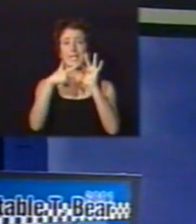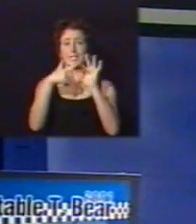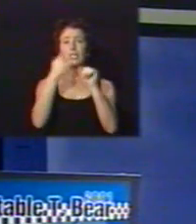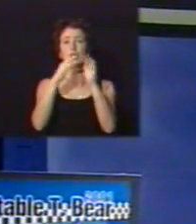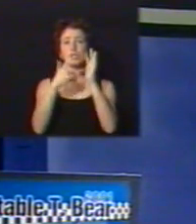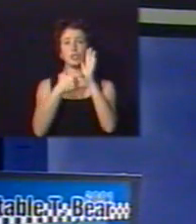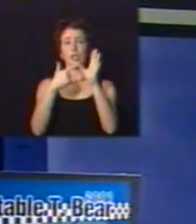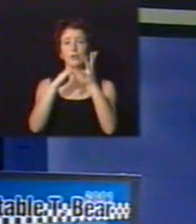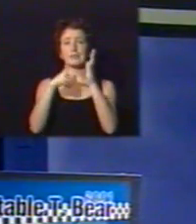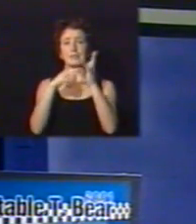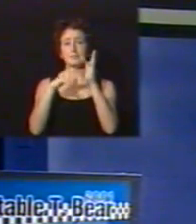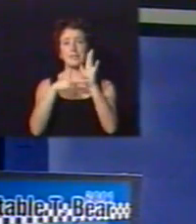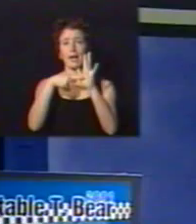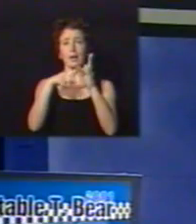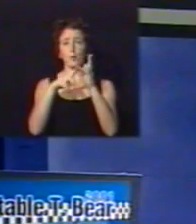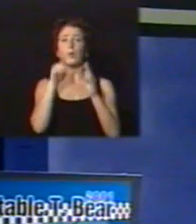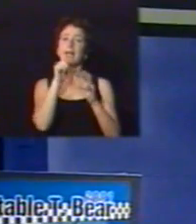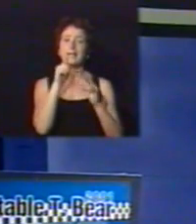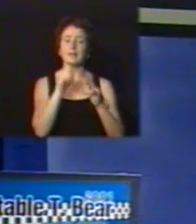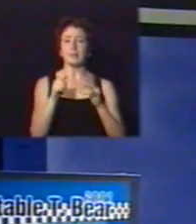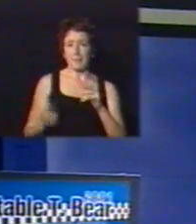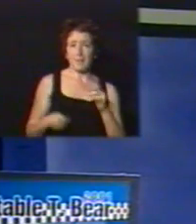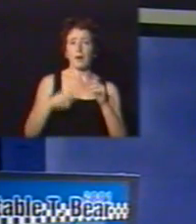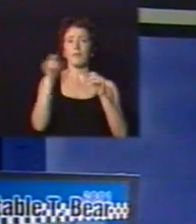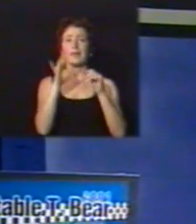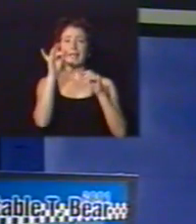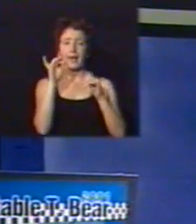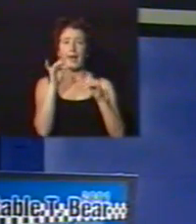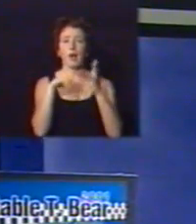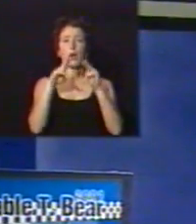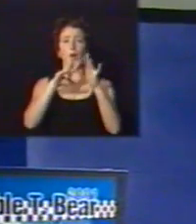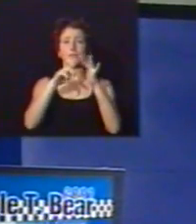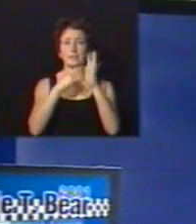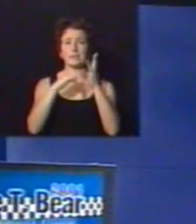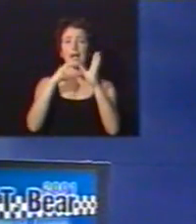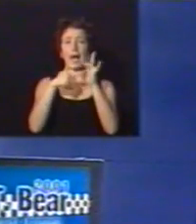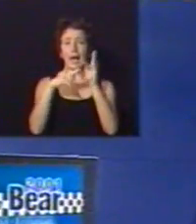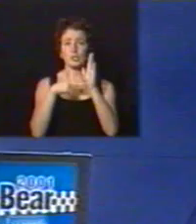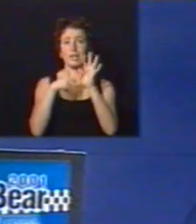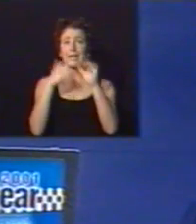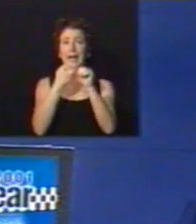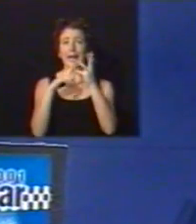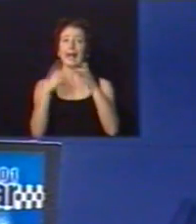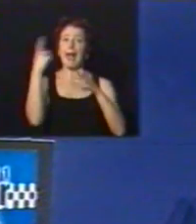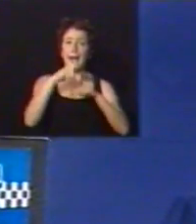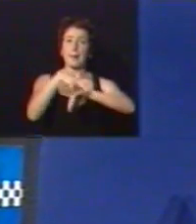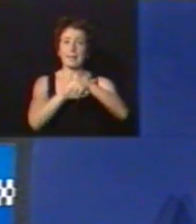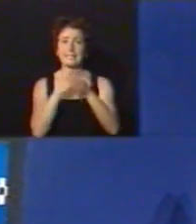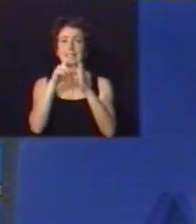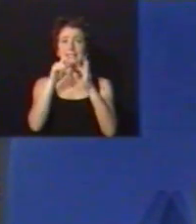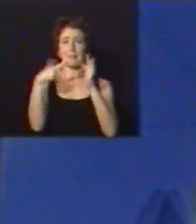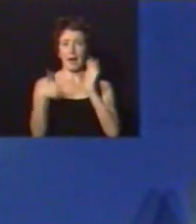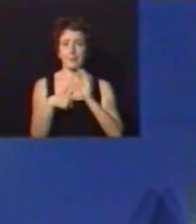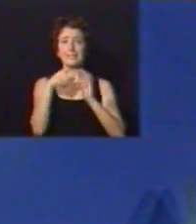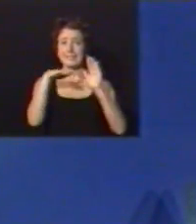the Gay Officers Action League and a member of the New York Police Department, who poignantly describes the first 9 days of